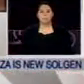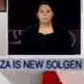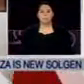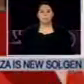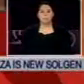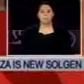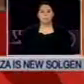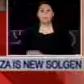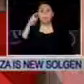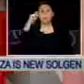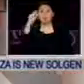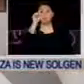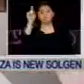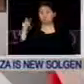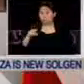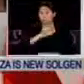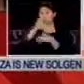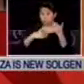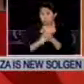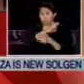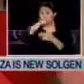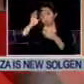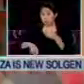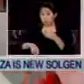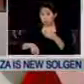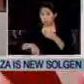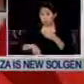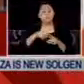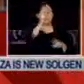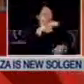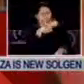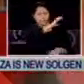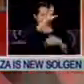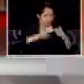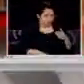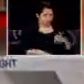Shall I read the entire resolution, Mr. President? Yes, in toto. Resolution.